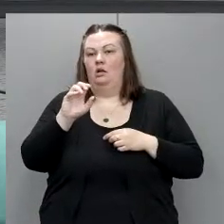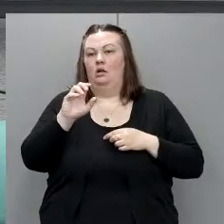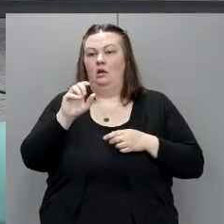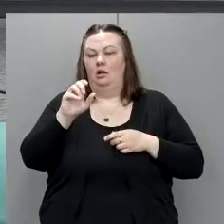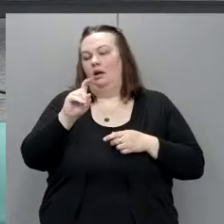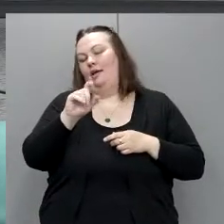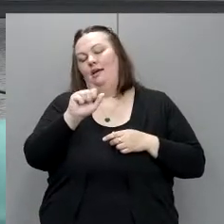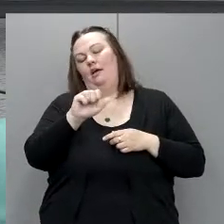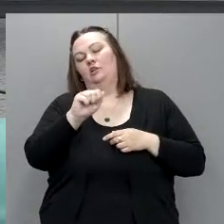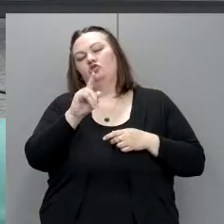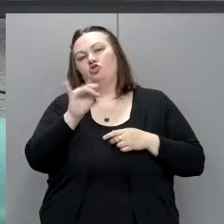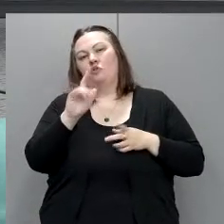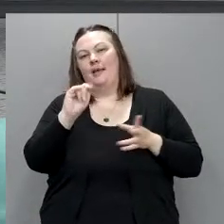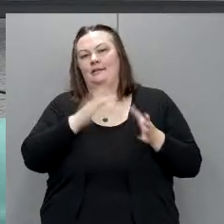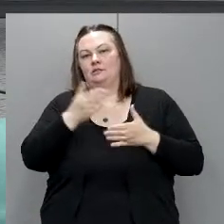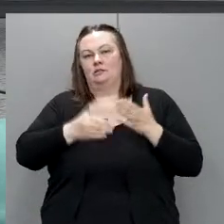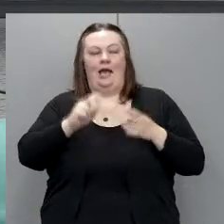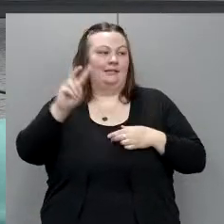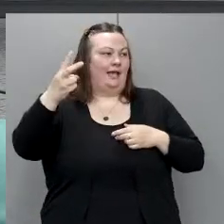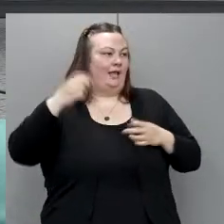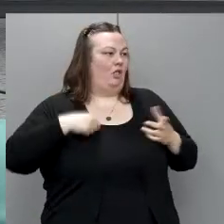I seconded already.